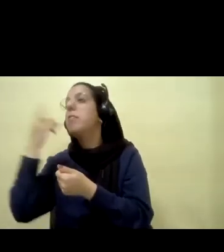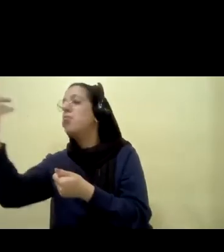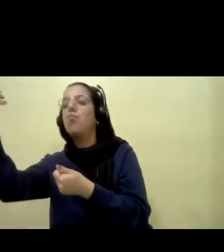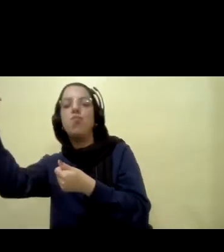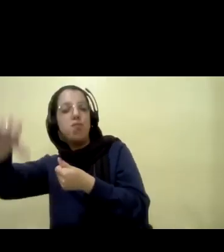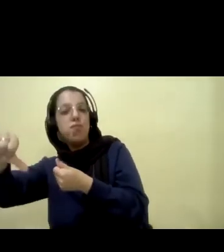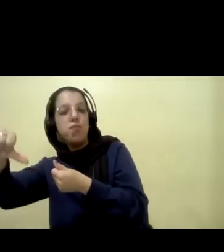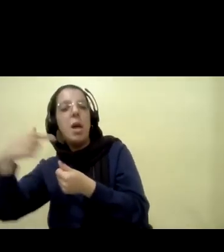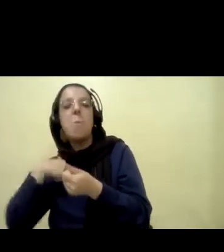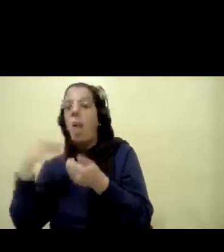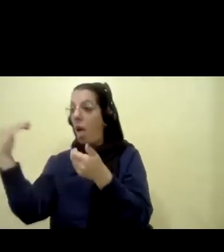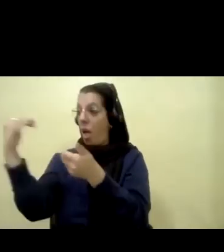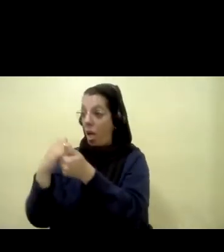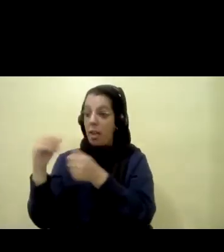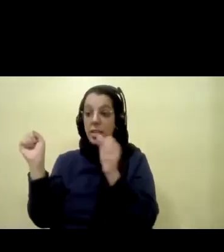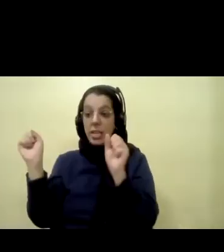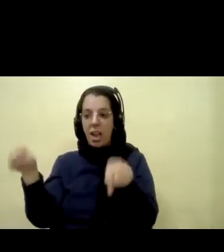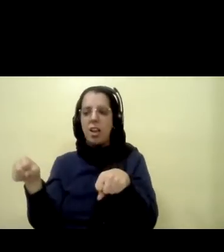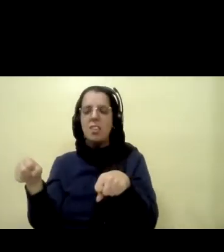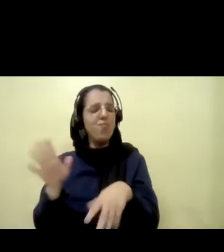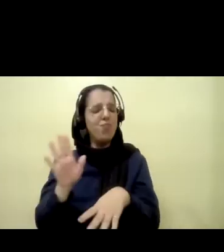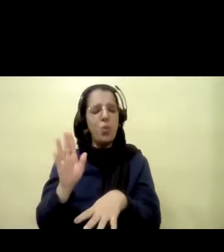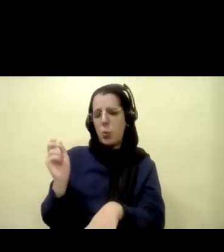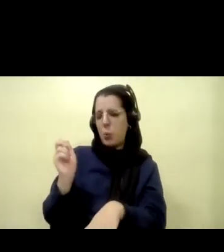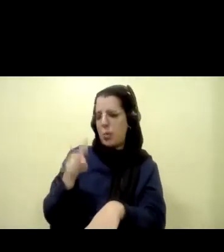completely sure I understand this question, to be honest.